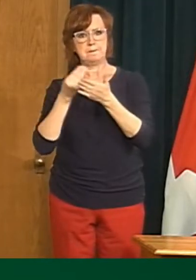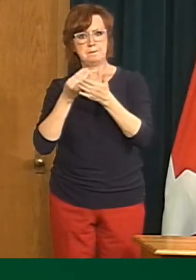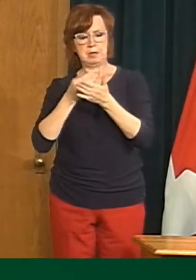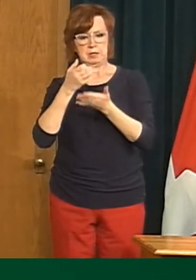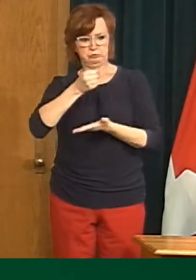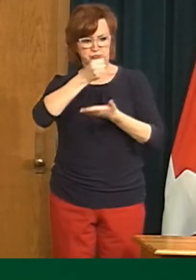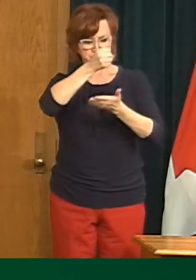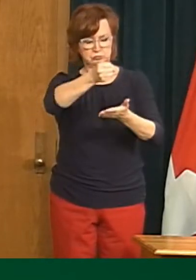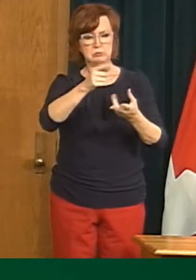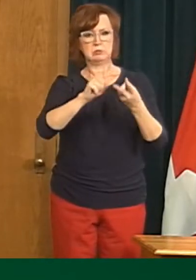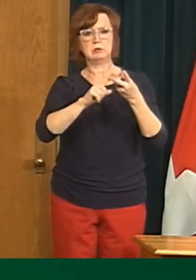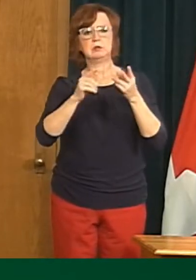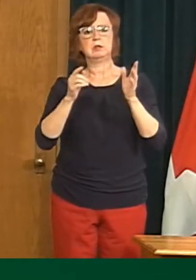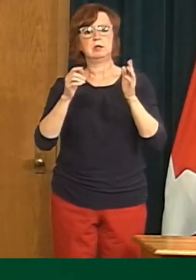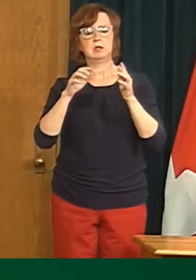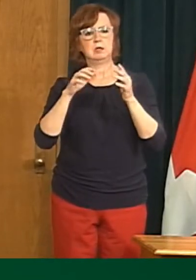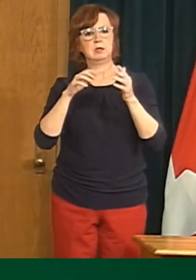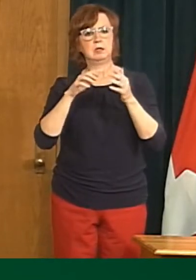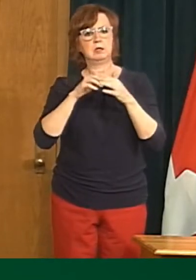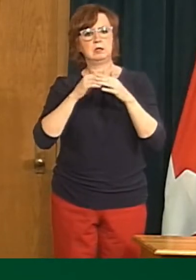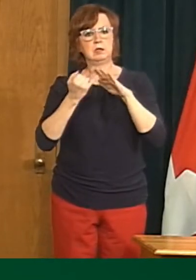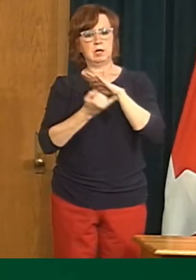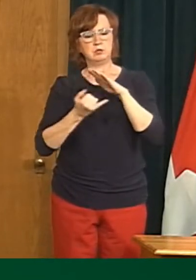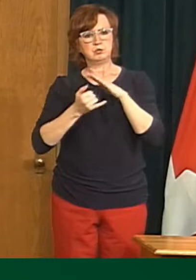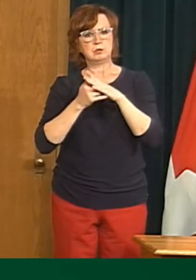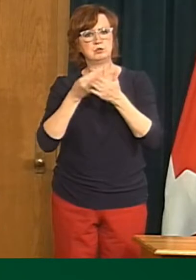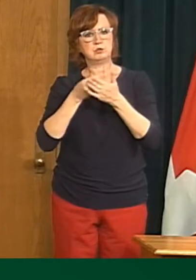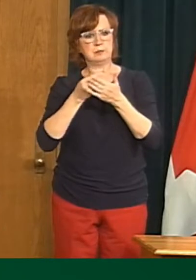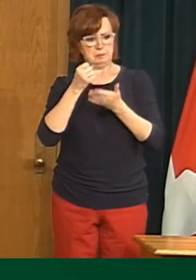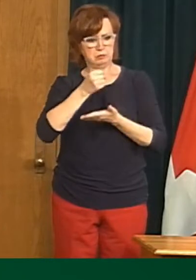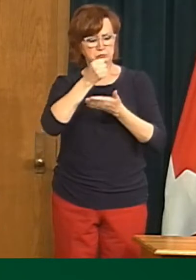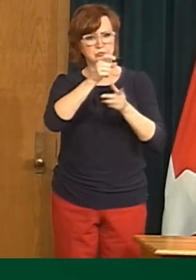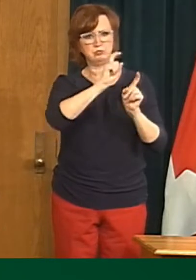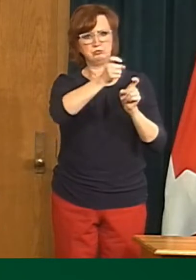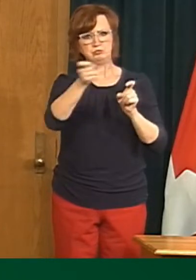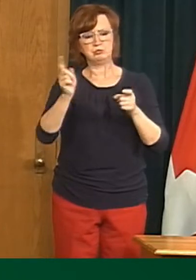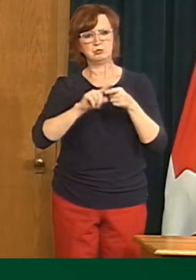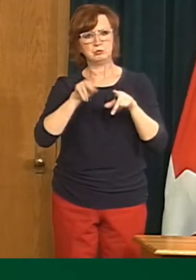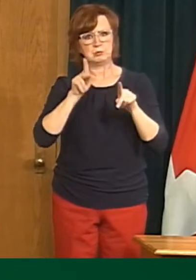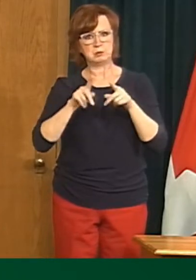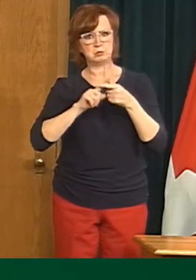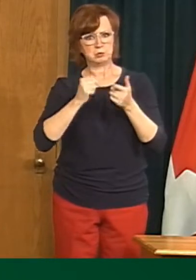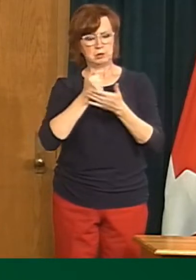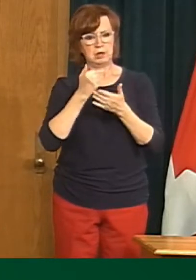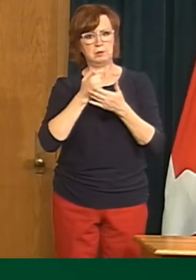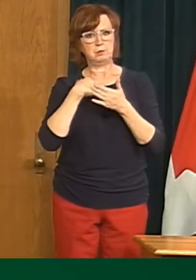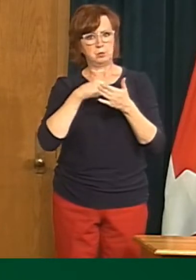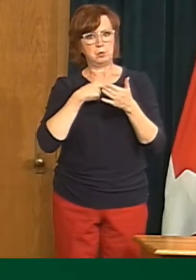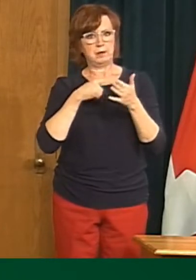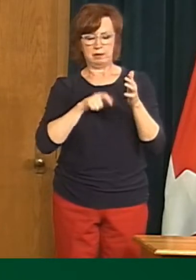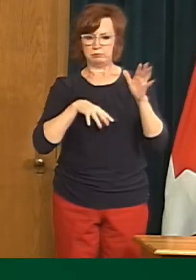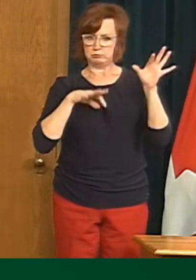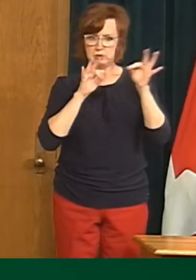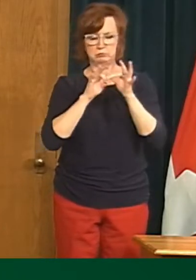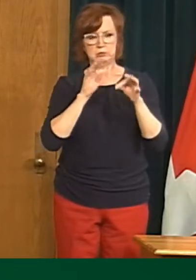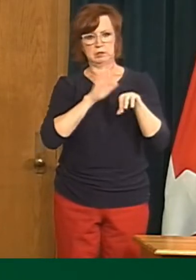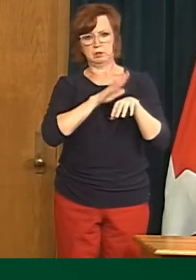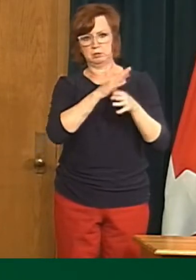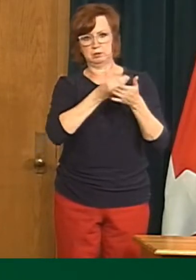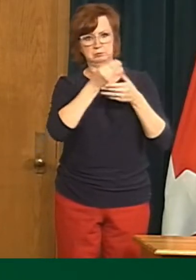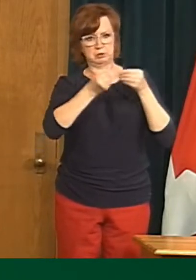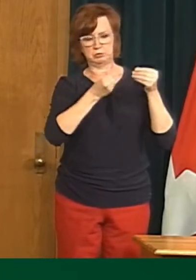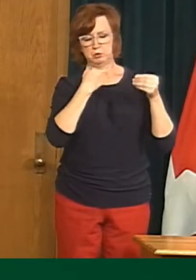The infrastructure investment that we have would all be examples that have been updated and clearly communicated with the